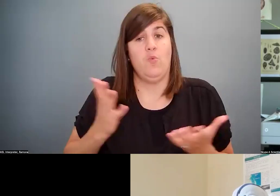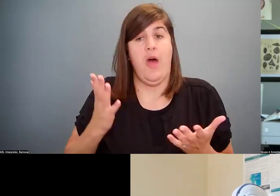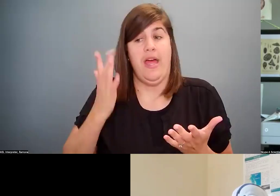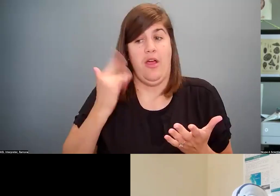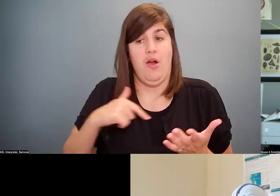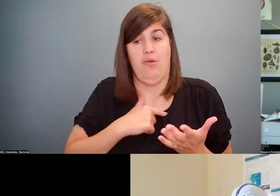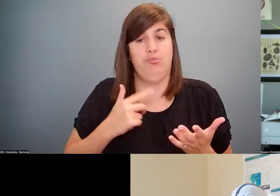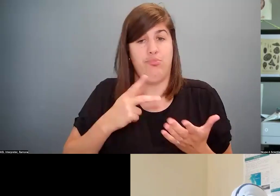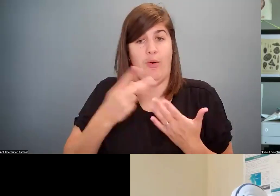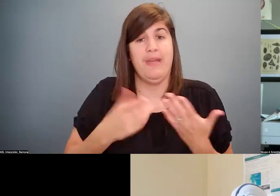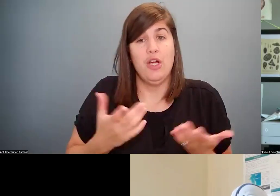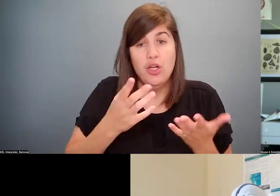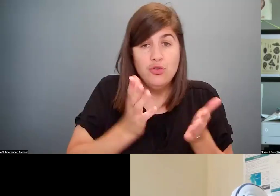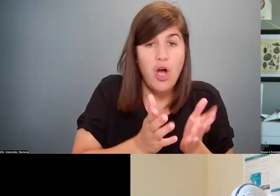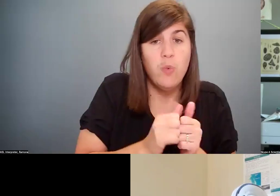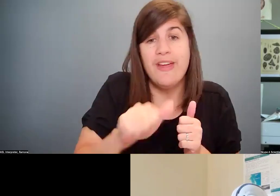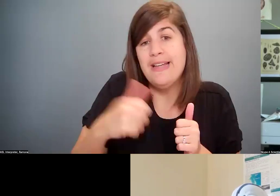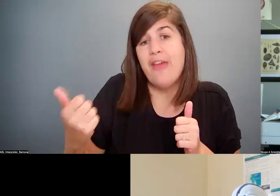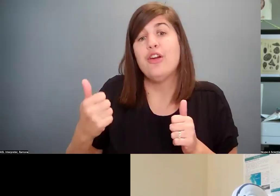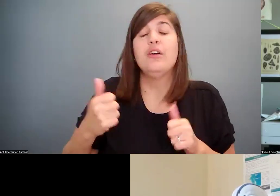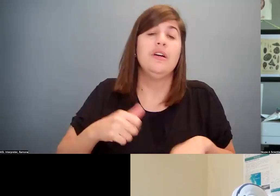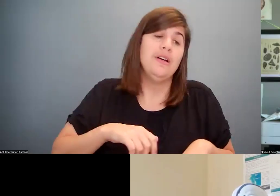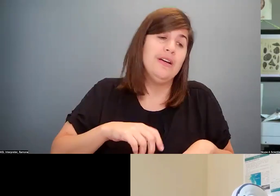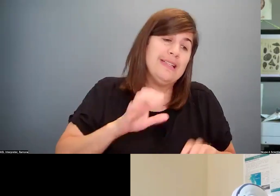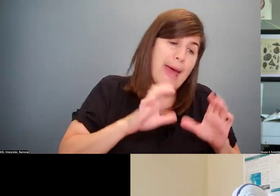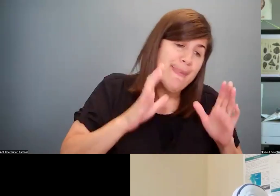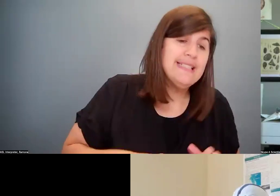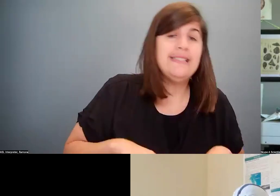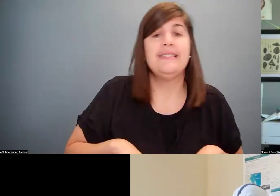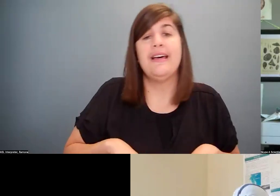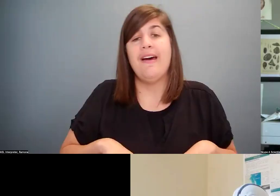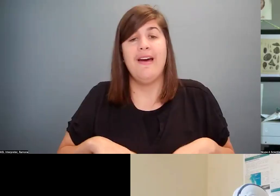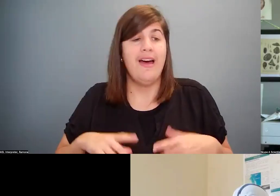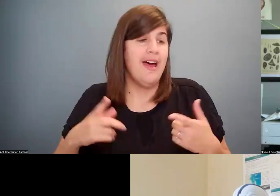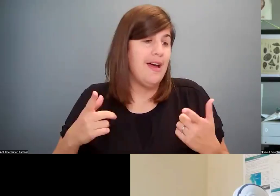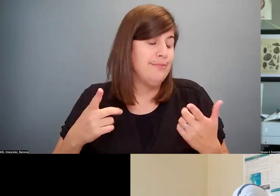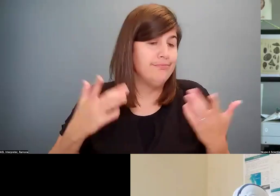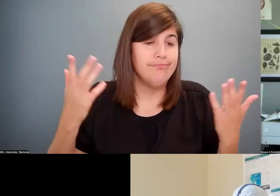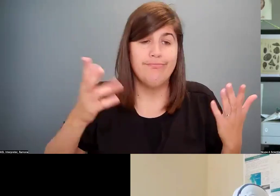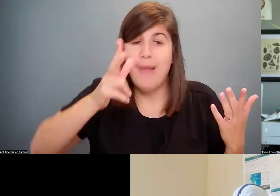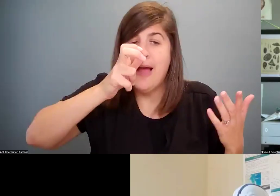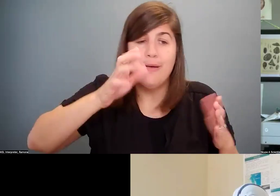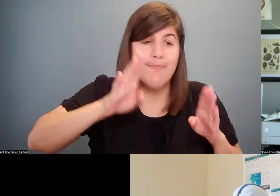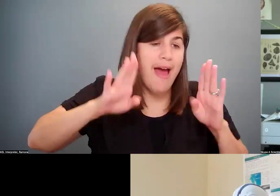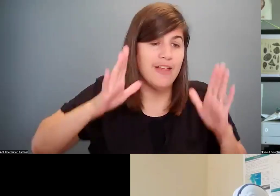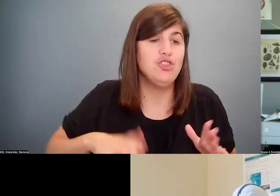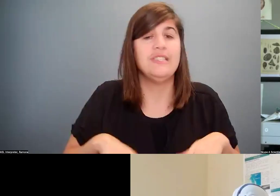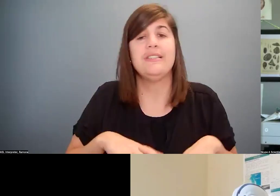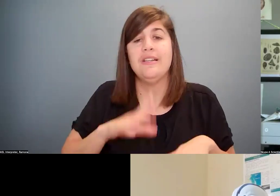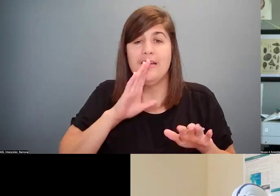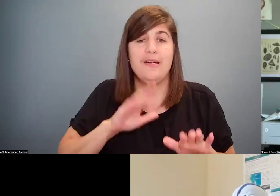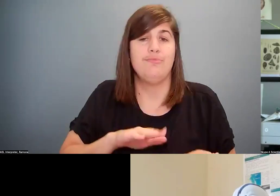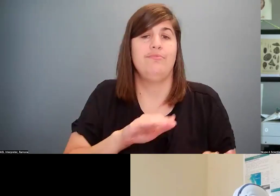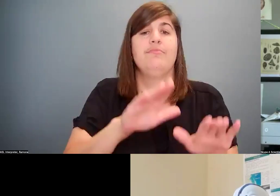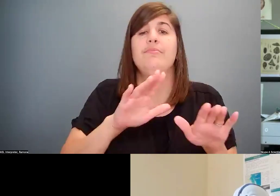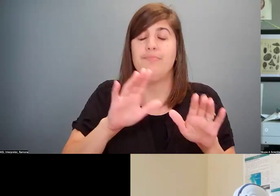to talk to another marine biologist, or maybe a chemist or a physicist or a bug biologist, anything. We can match you up,